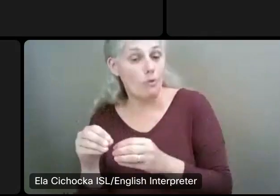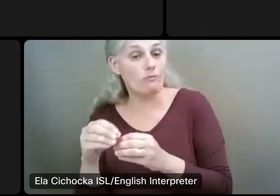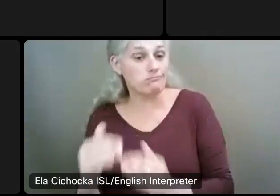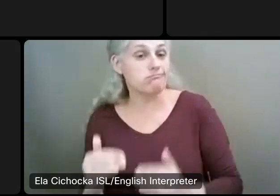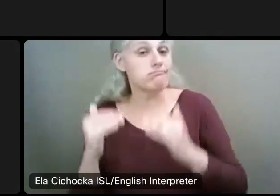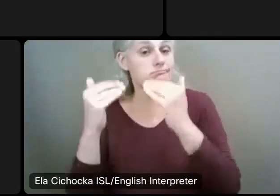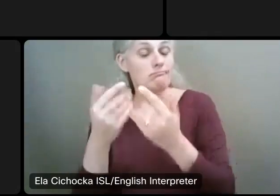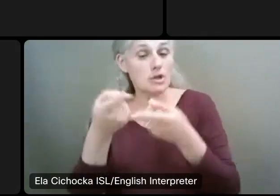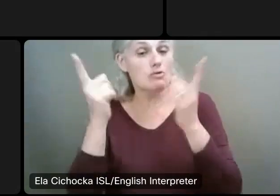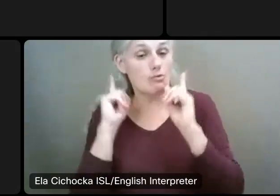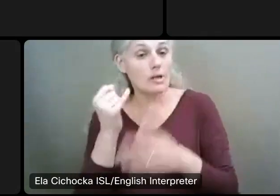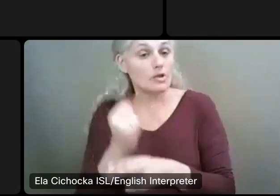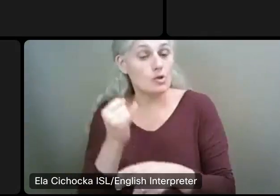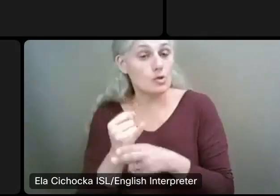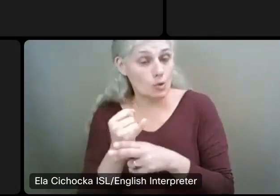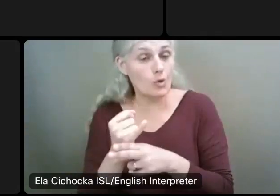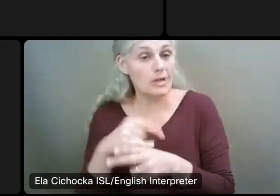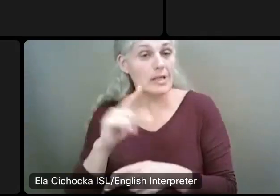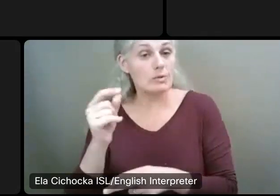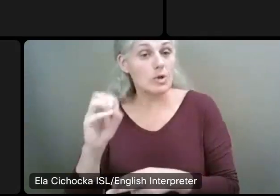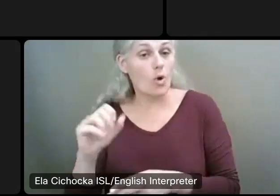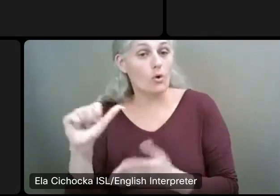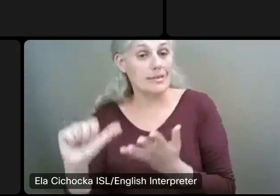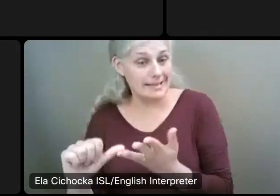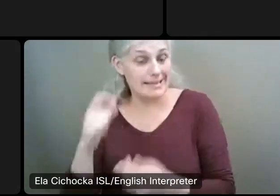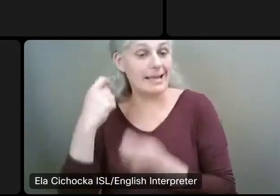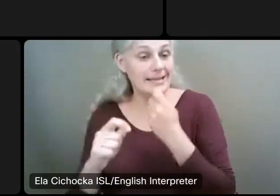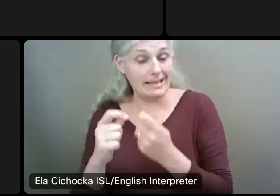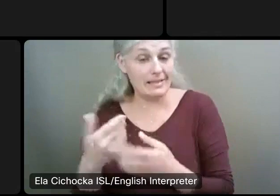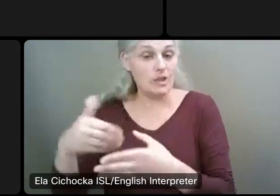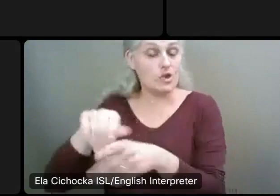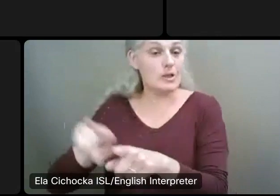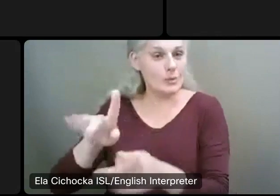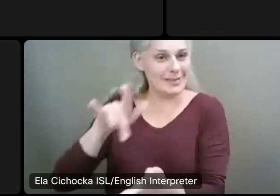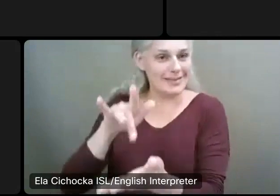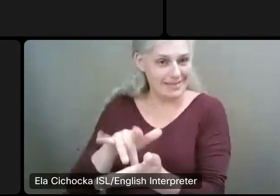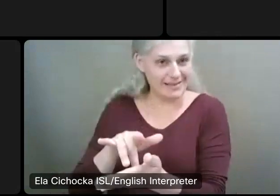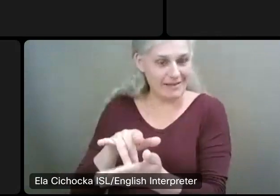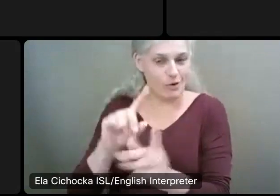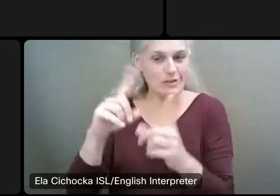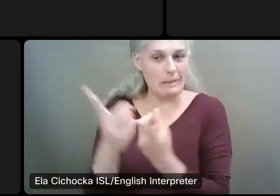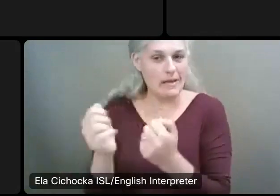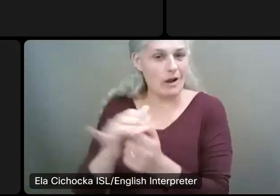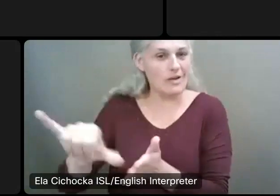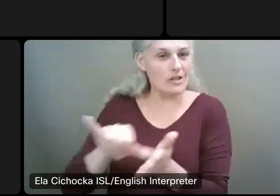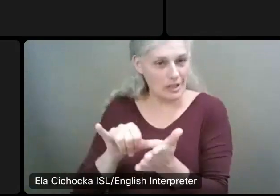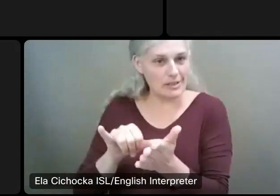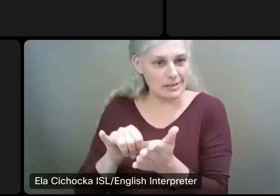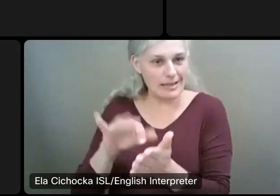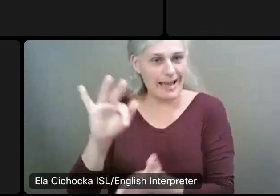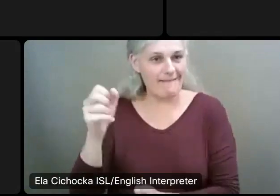in 2006 and then joined the National Surgical Training Centre in the Department of Surgical Affairs